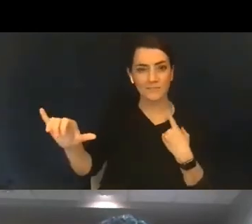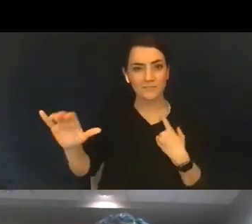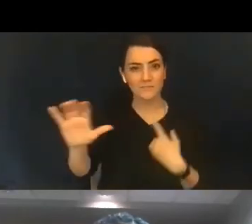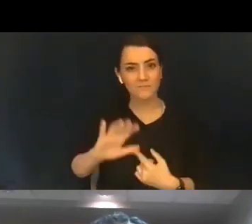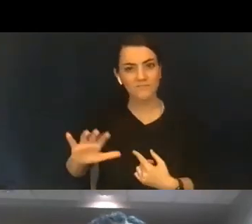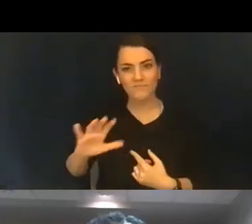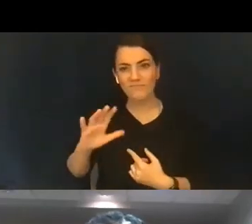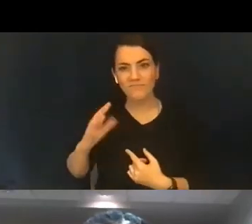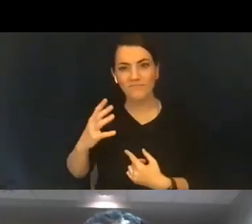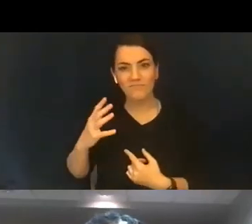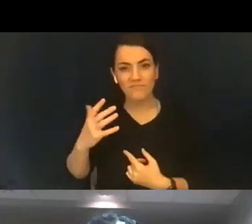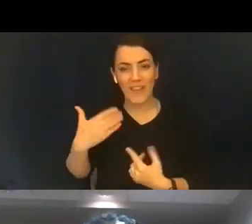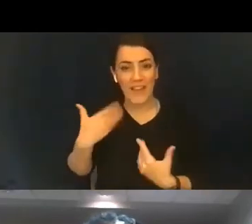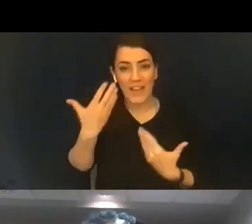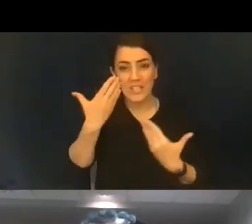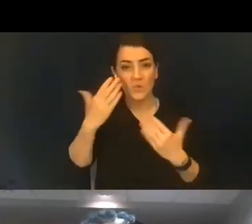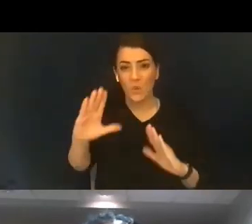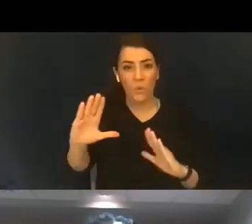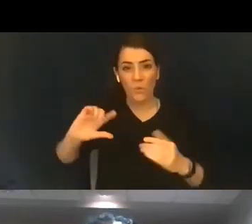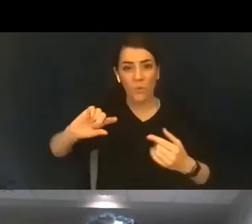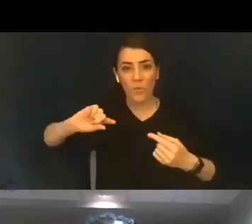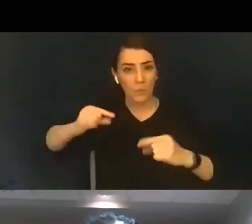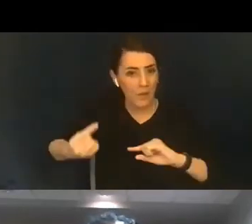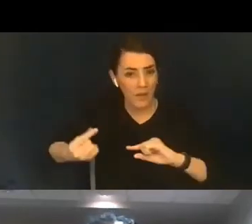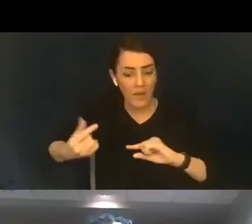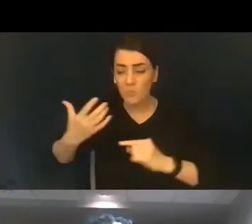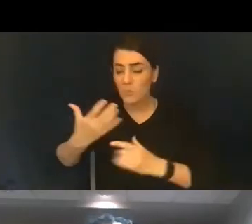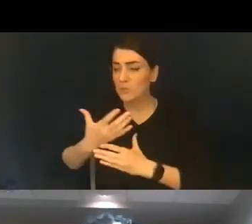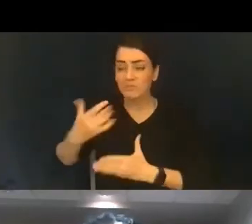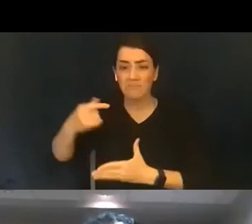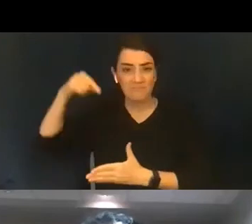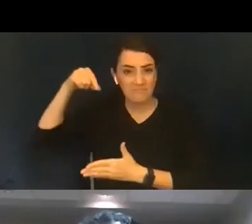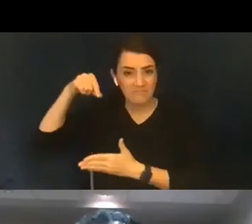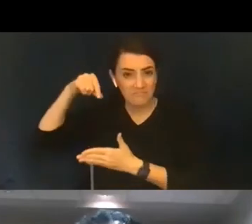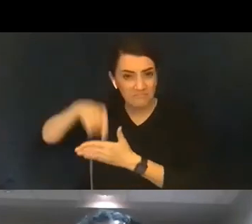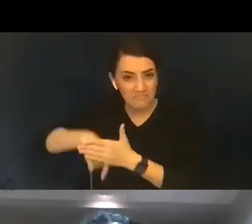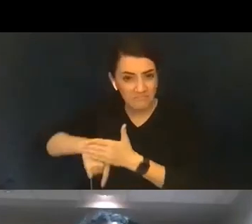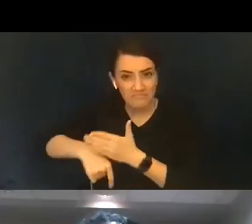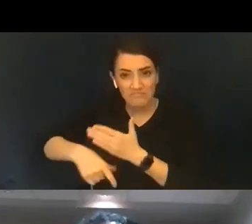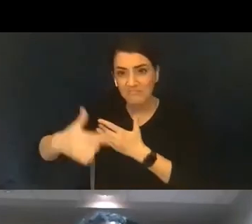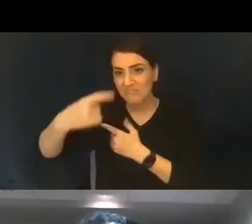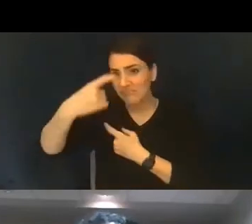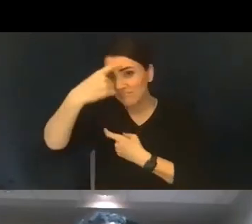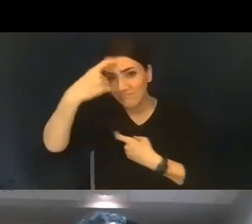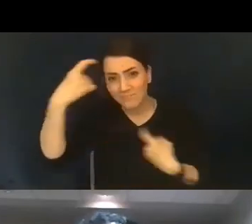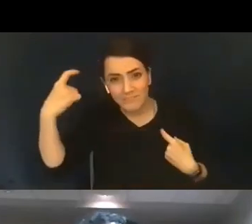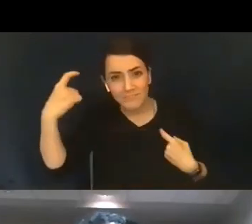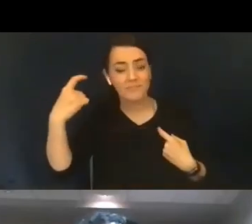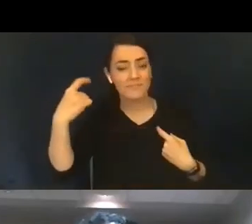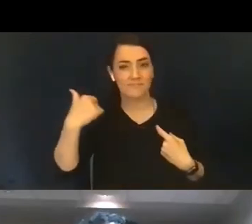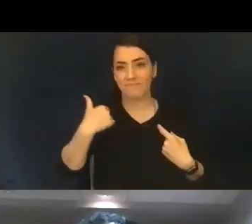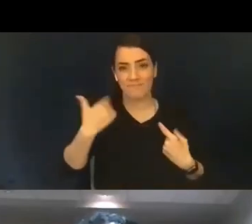the pain was this deep, was so deep to the point where people are afraid to